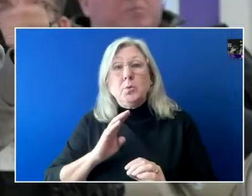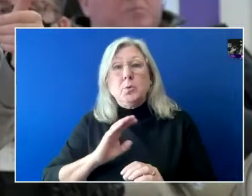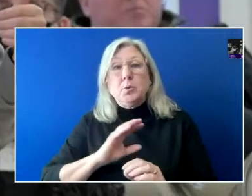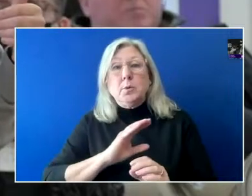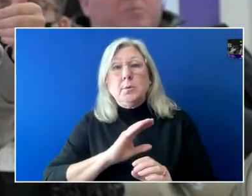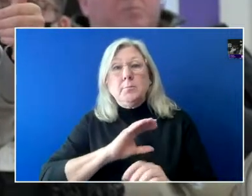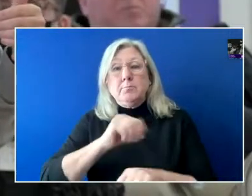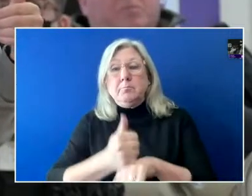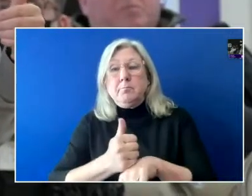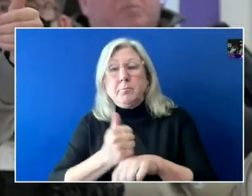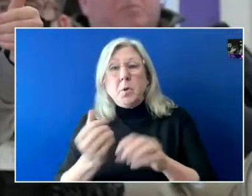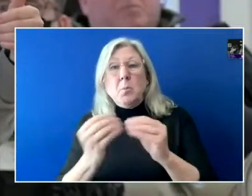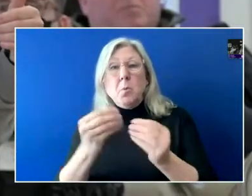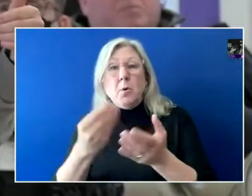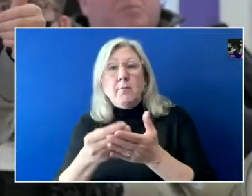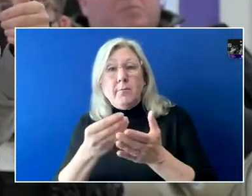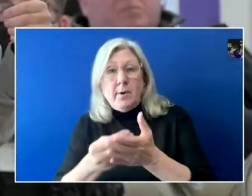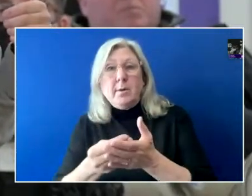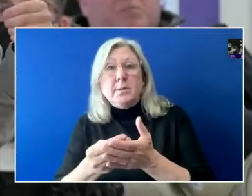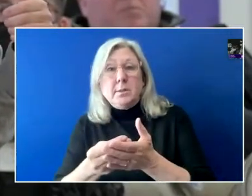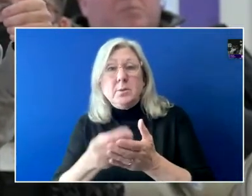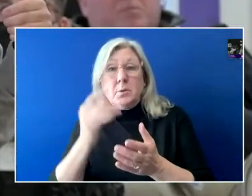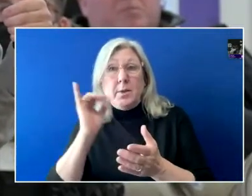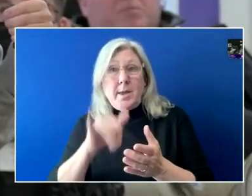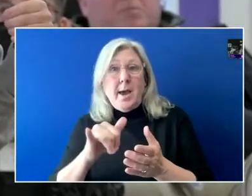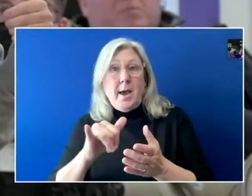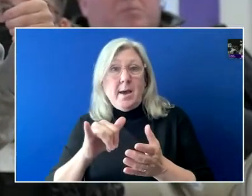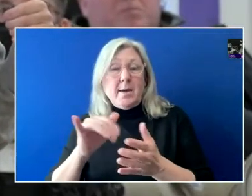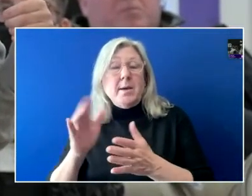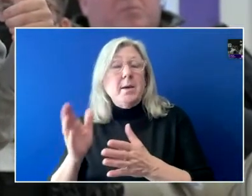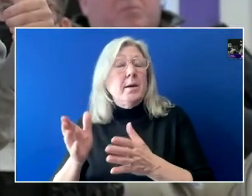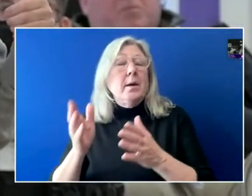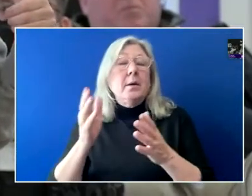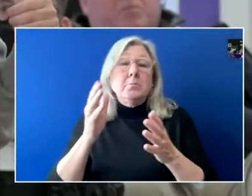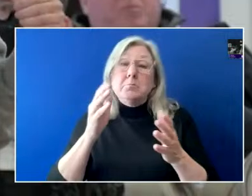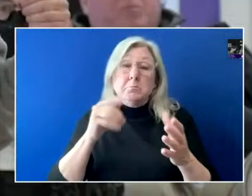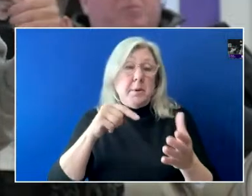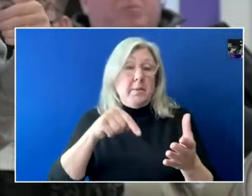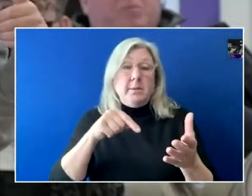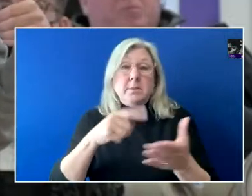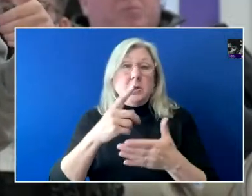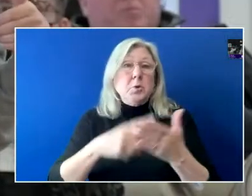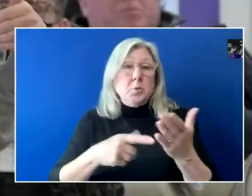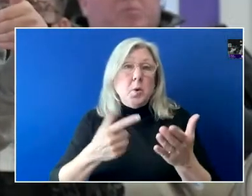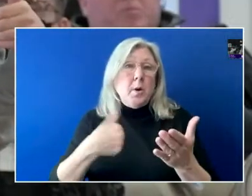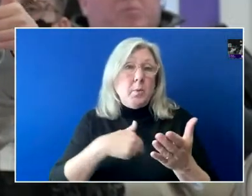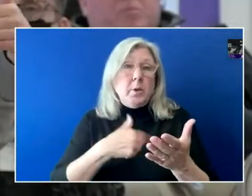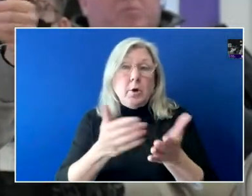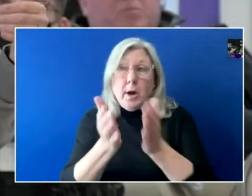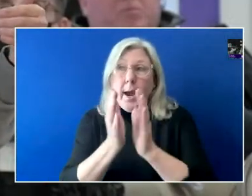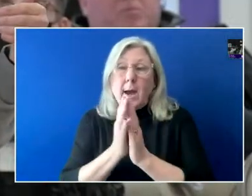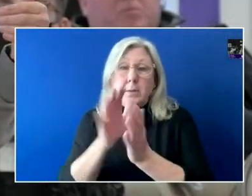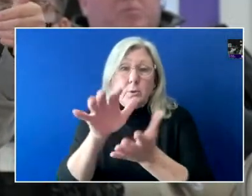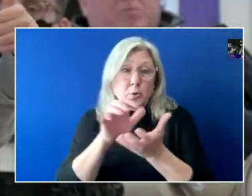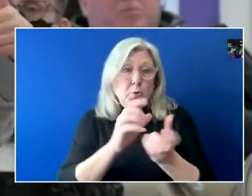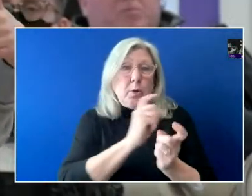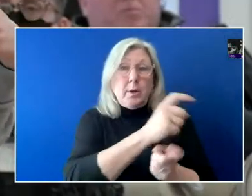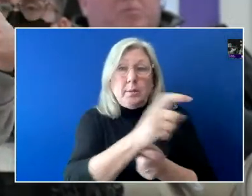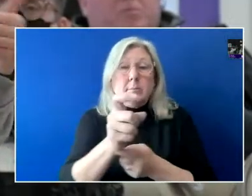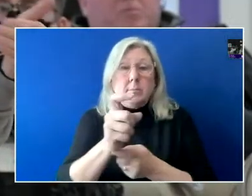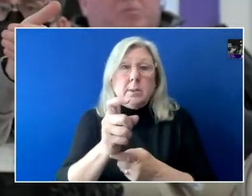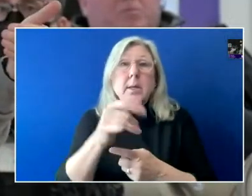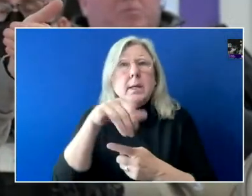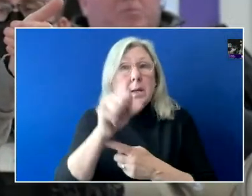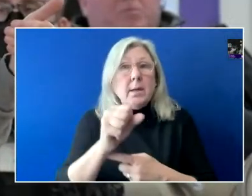the amount that the Human Services committee has to allocate and we are asked again these funds are often small amounts but they